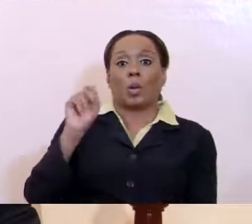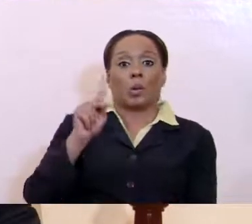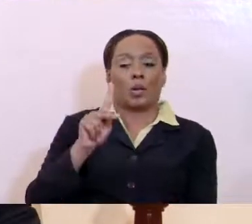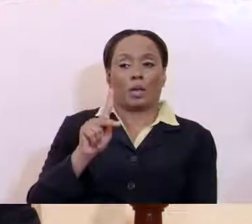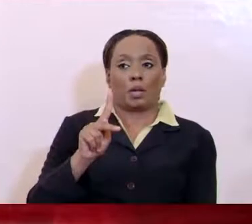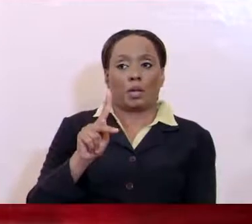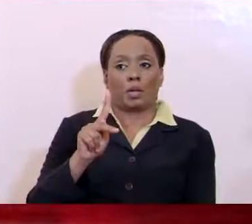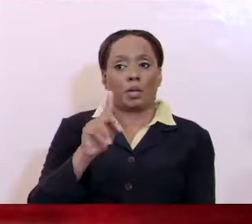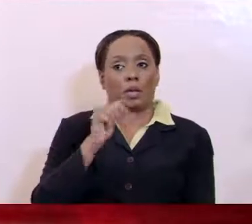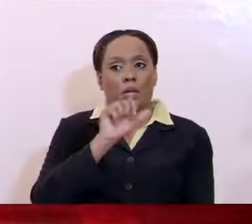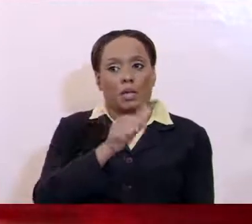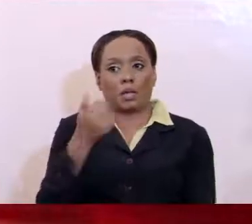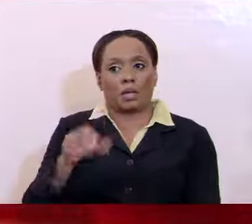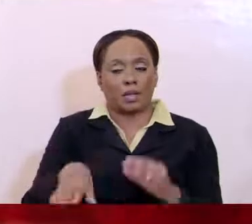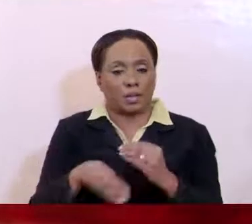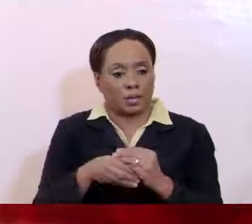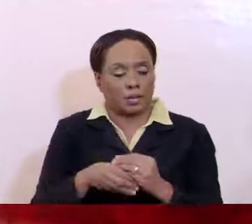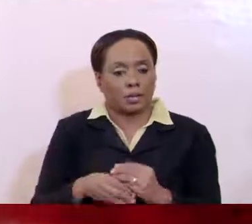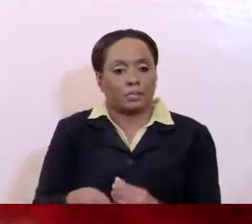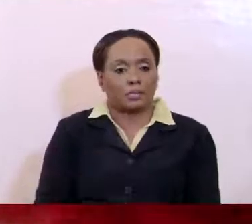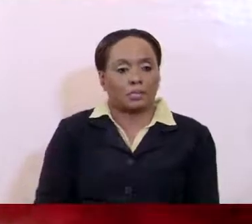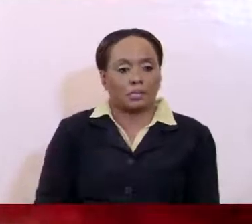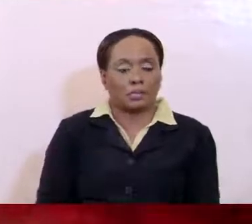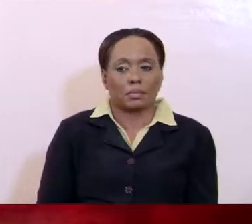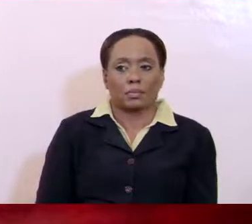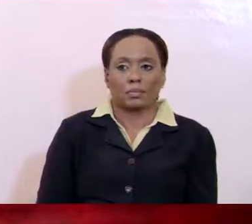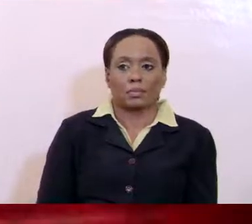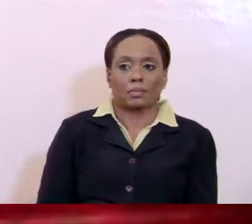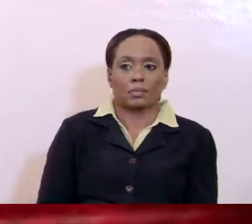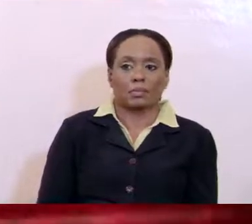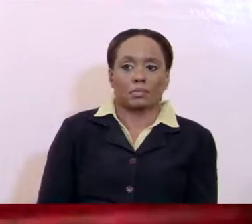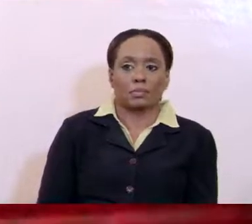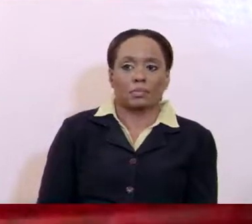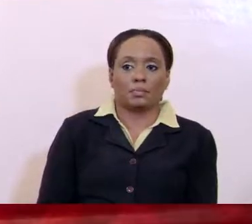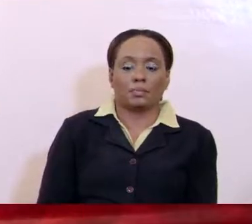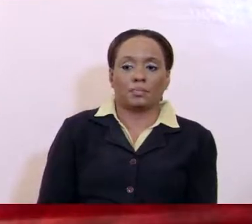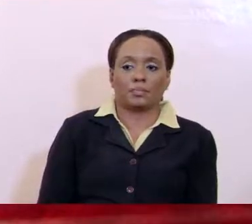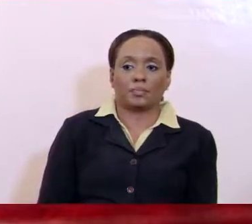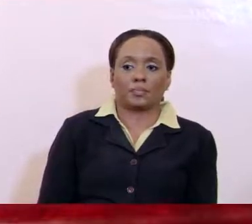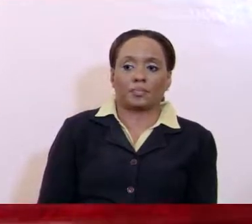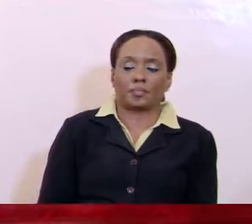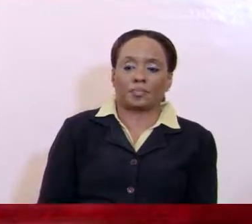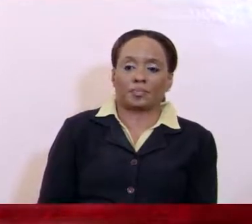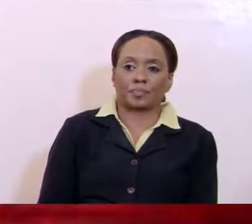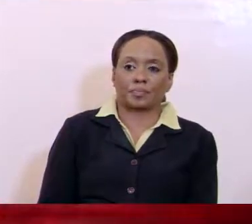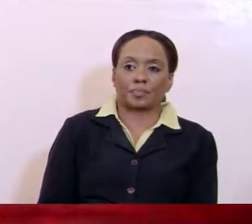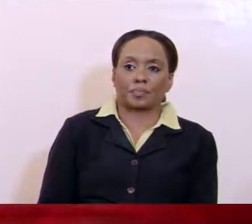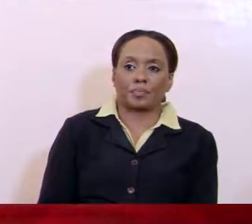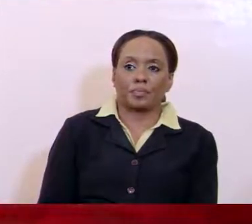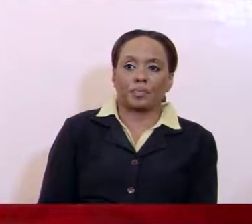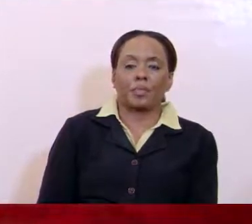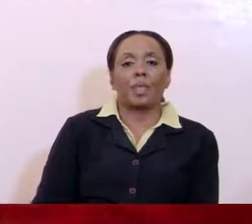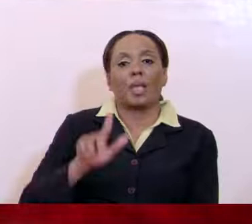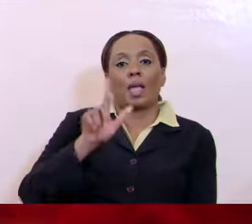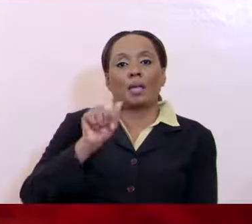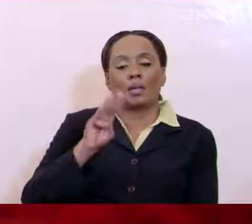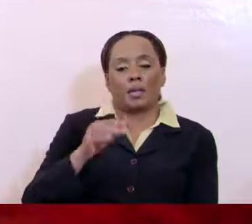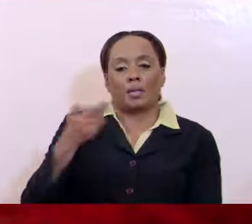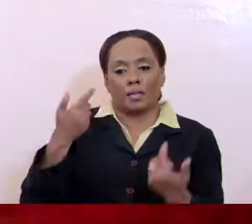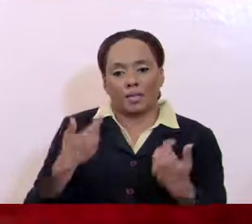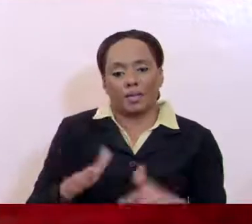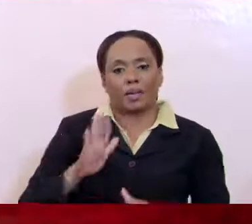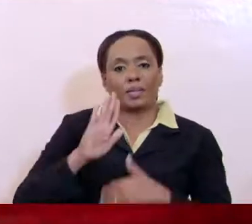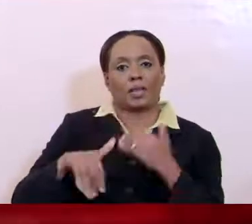Dr. Bess. Given that the lab would have only managed to clear that backlog just about a week ago, I'm subject to